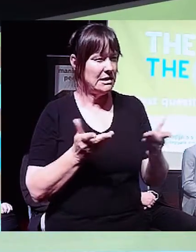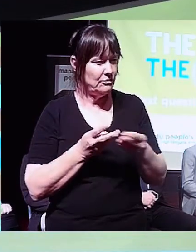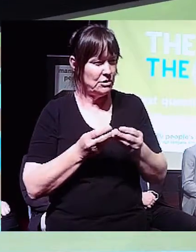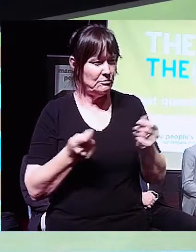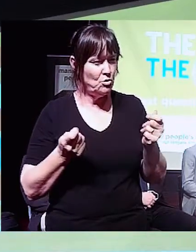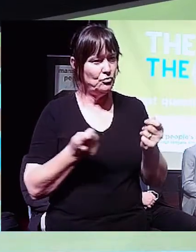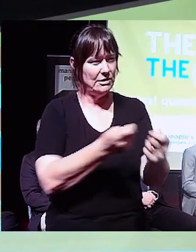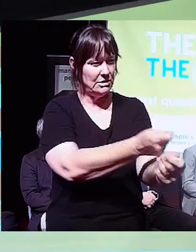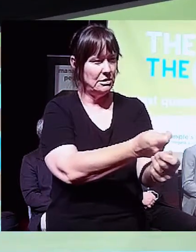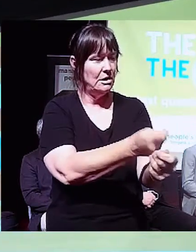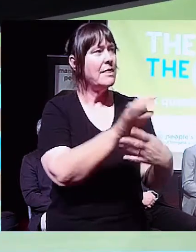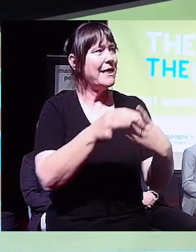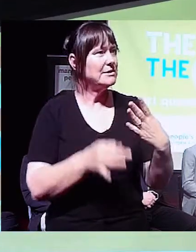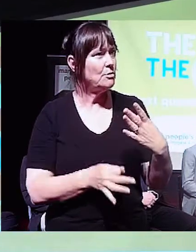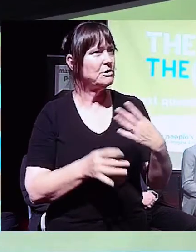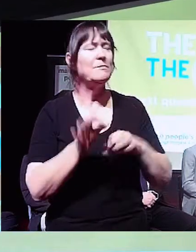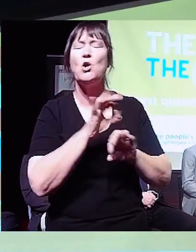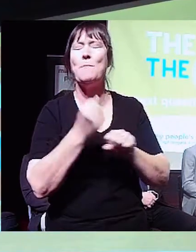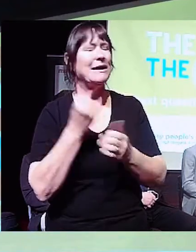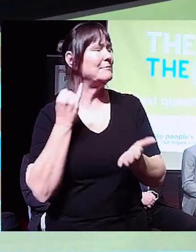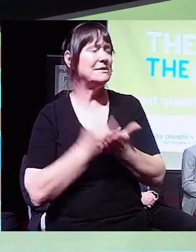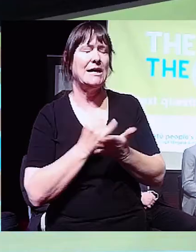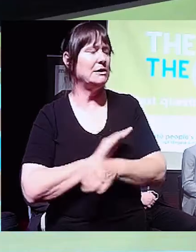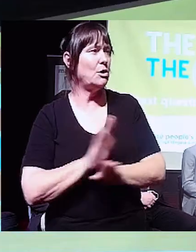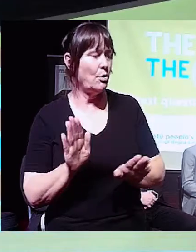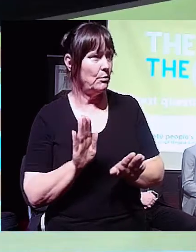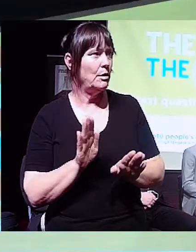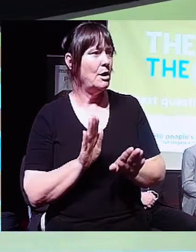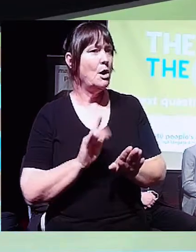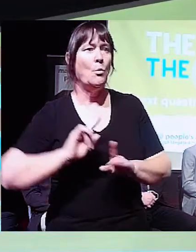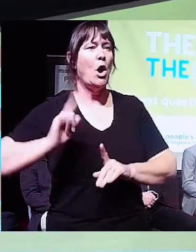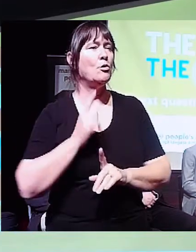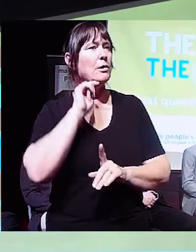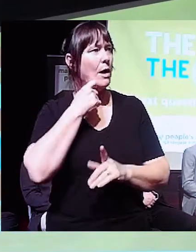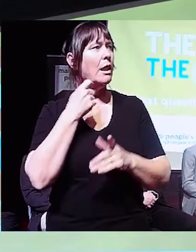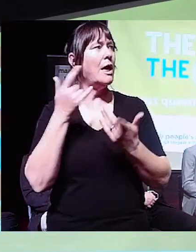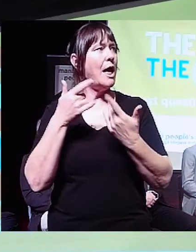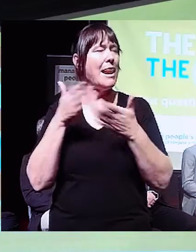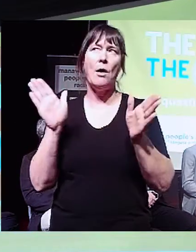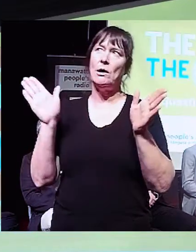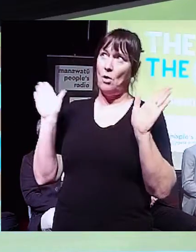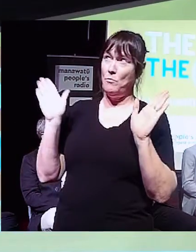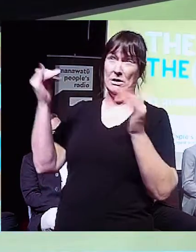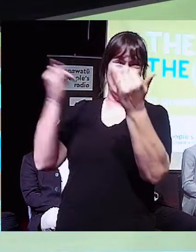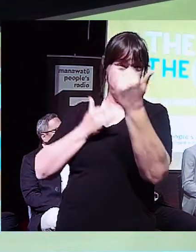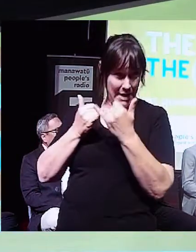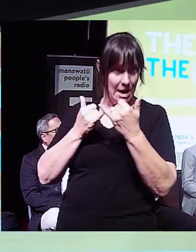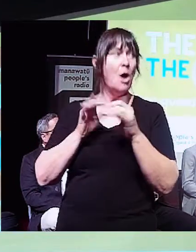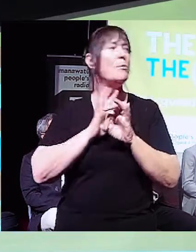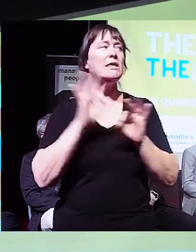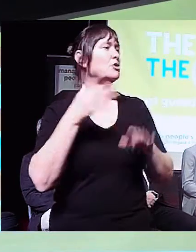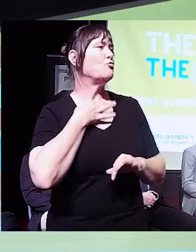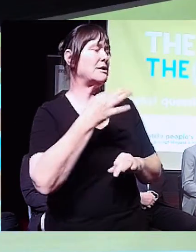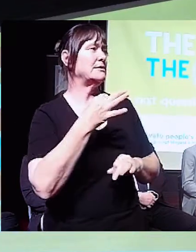an option. But let's not make any mistake or any doubt about it. We will only do that where public health is not compromised, and